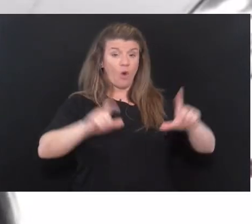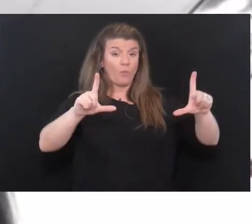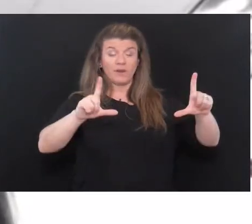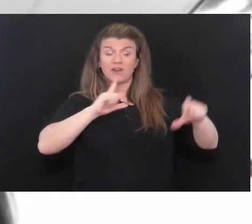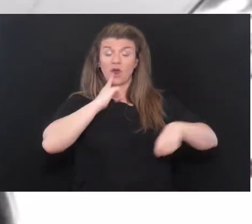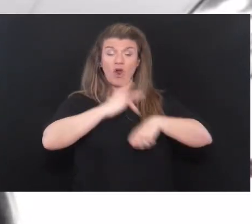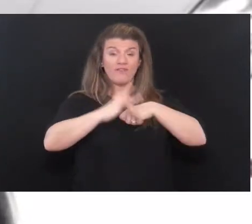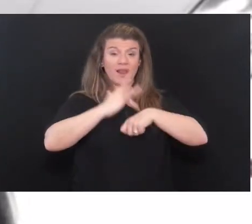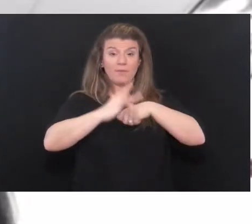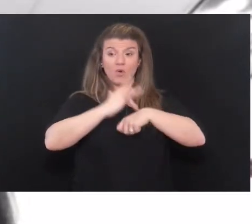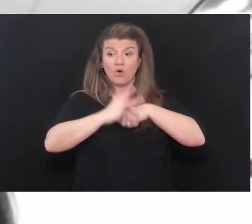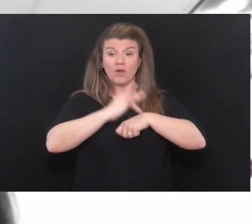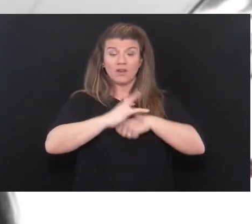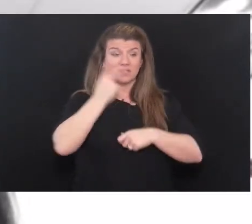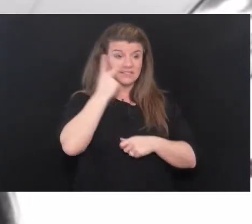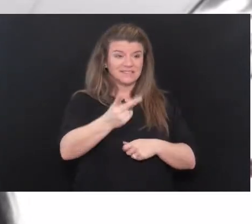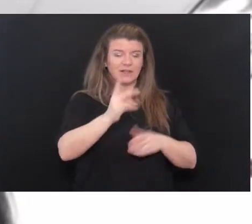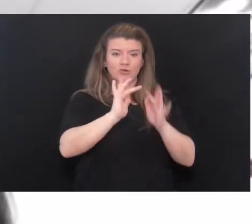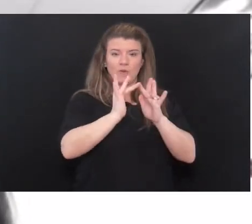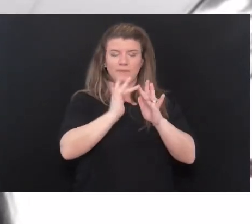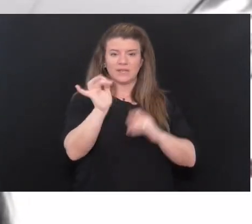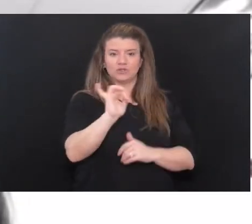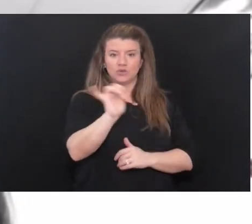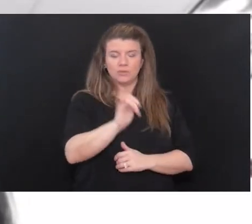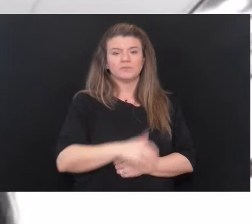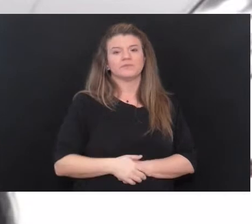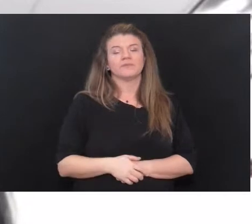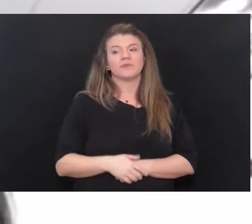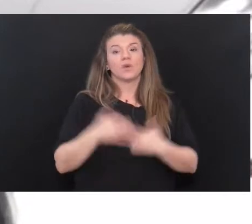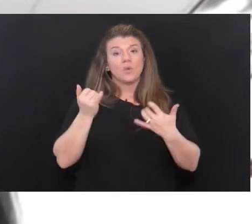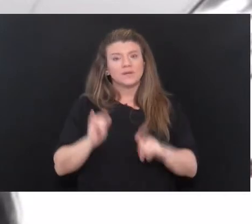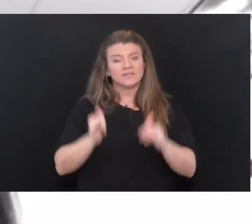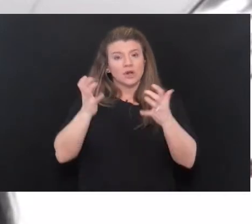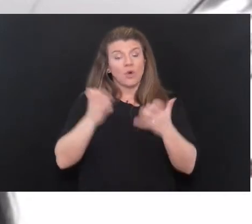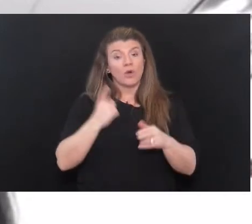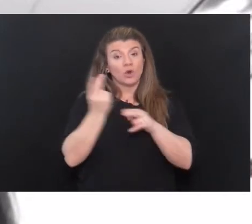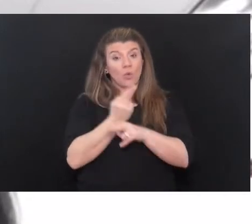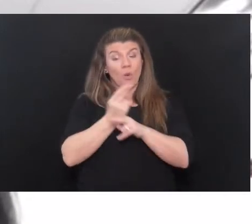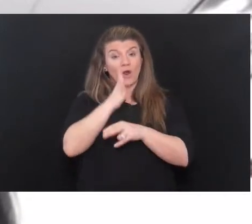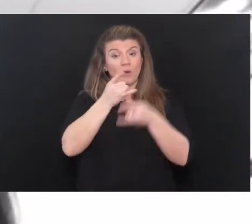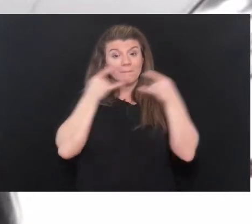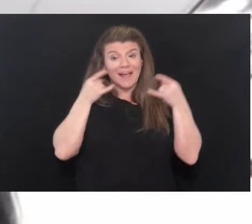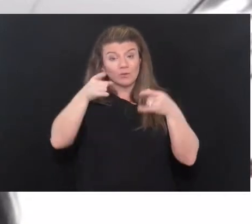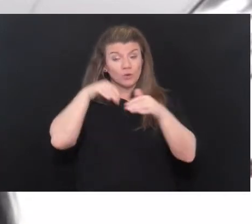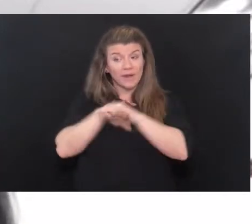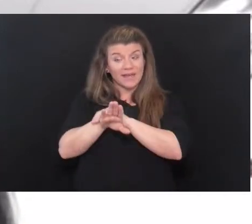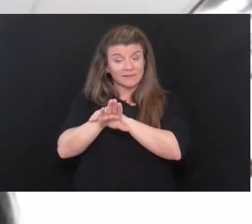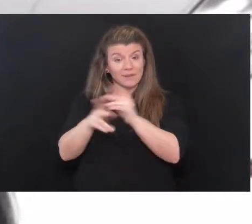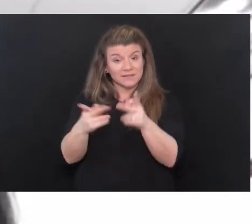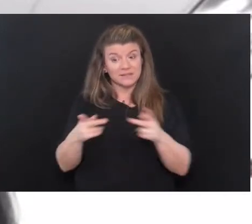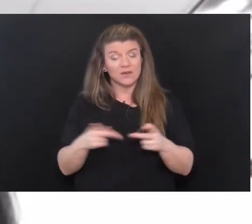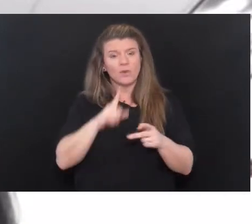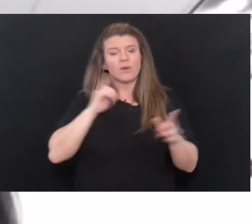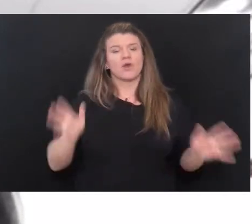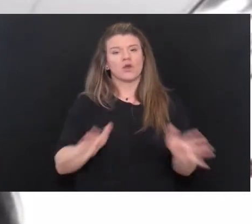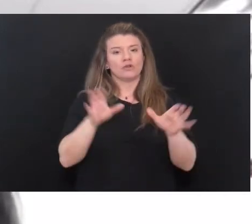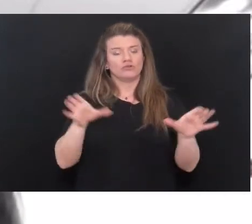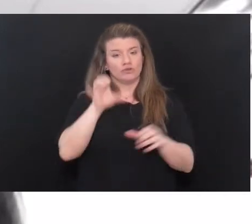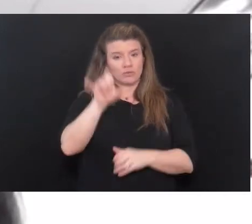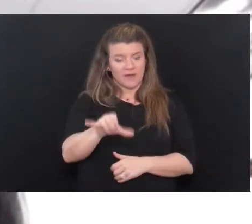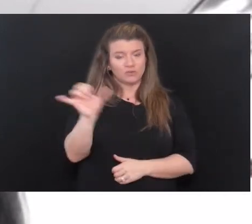are available to view on our website as well. We also still like you to wear your masks when you're indoors and encourage you to do that as